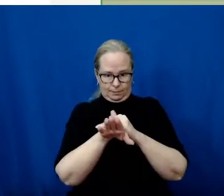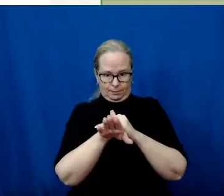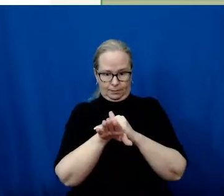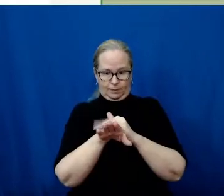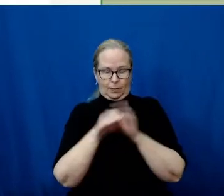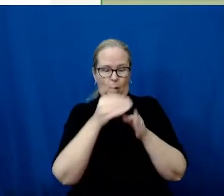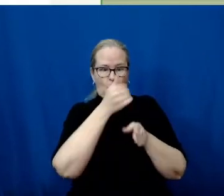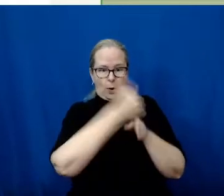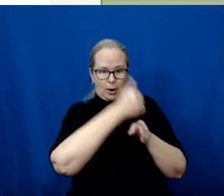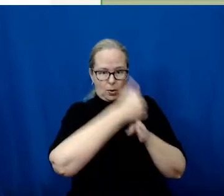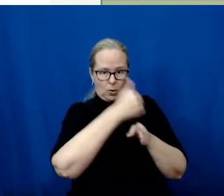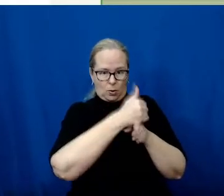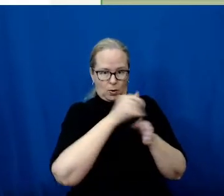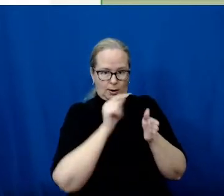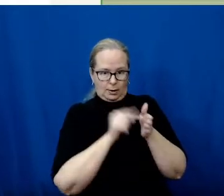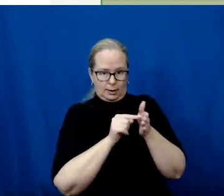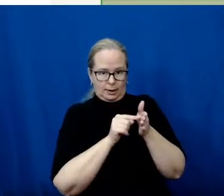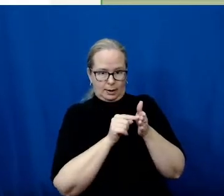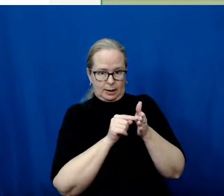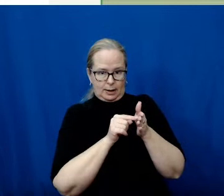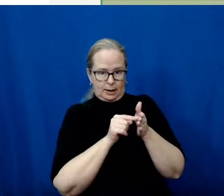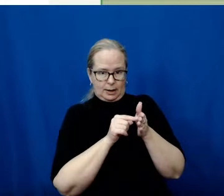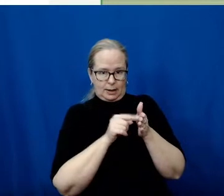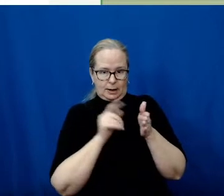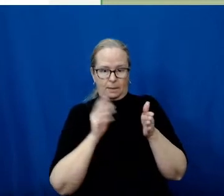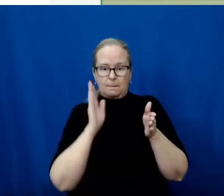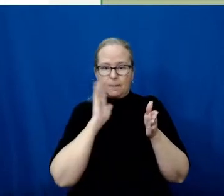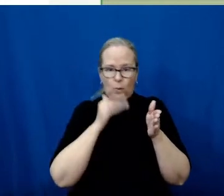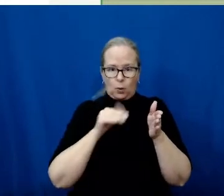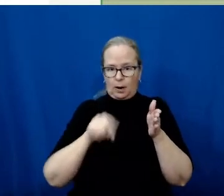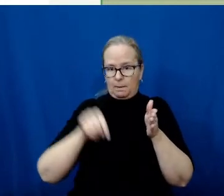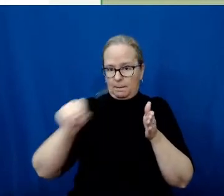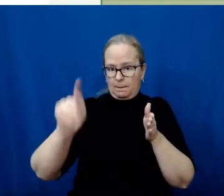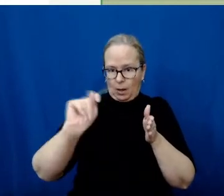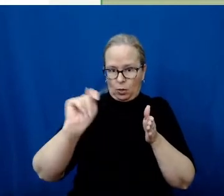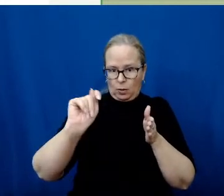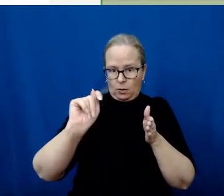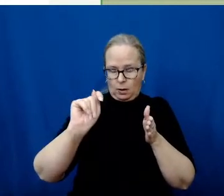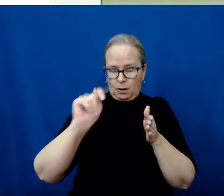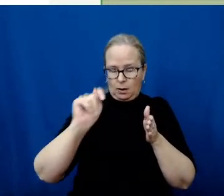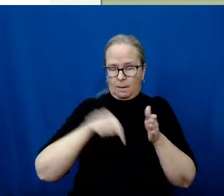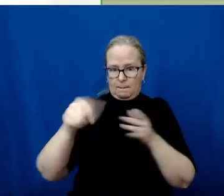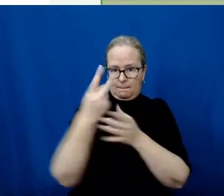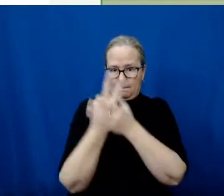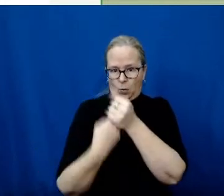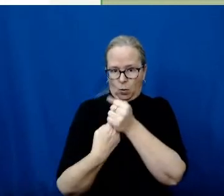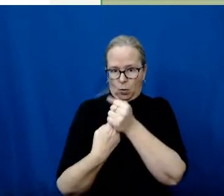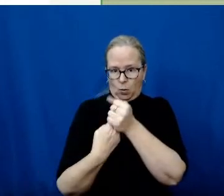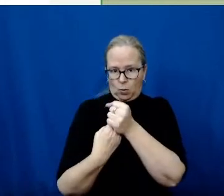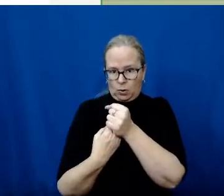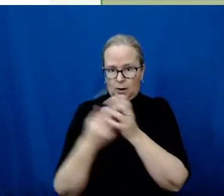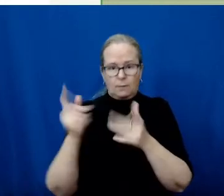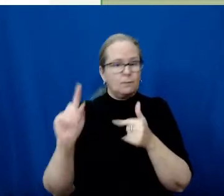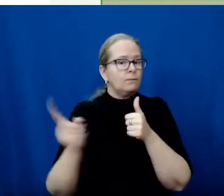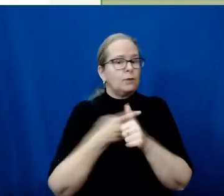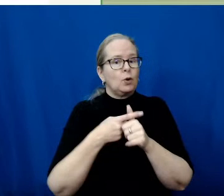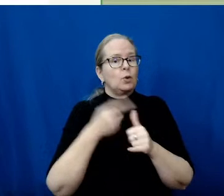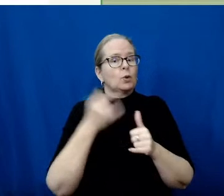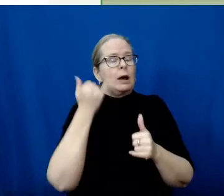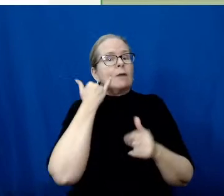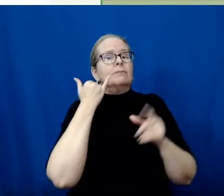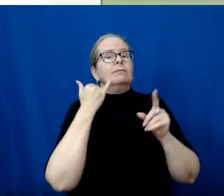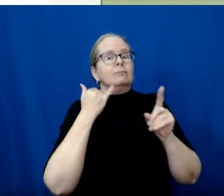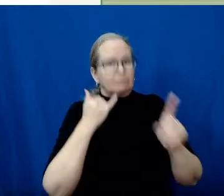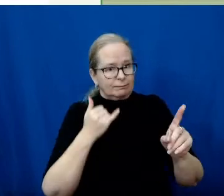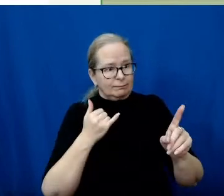the bathroom. So the first thing we want to do is we want to stop any airflow from leaving this room, contaminating the spaces